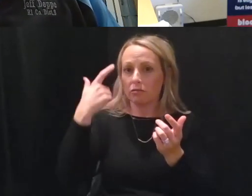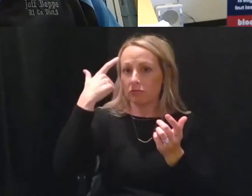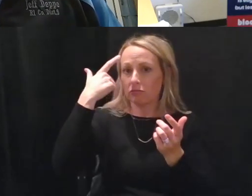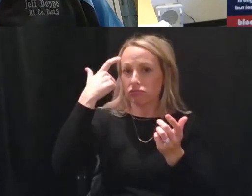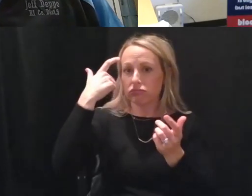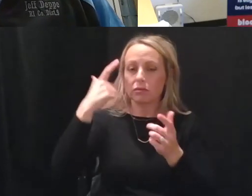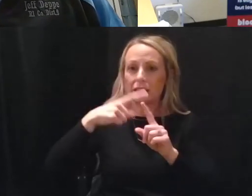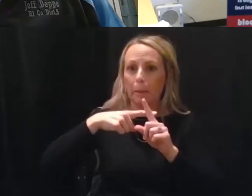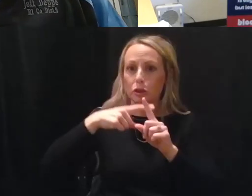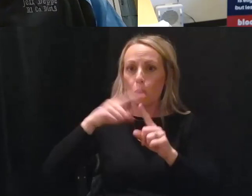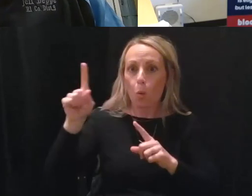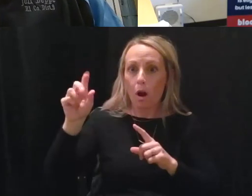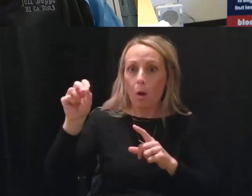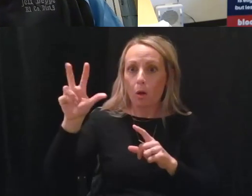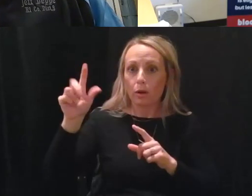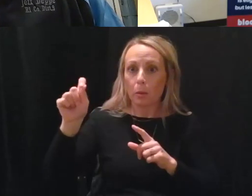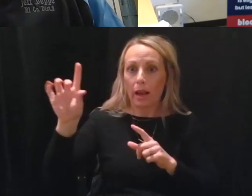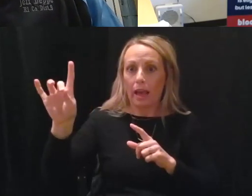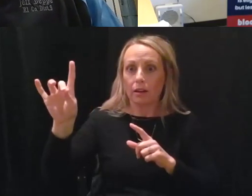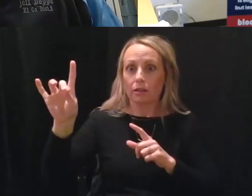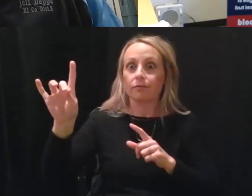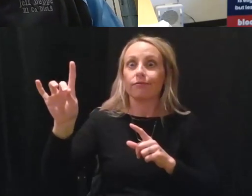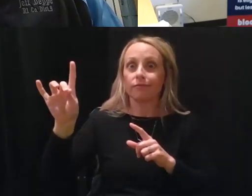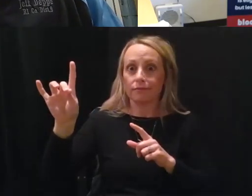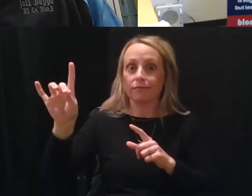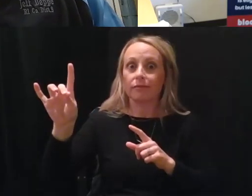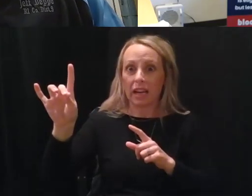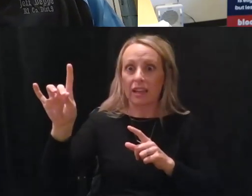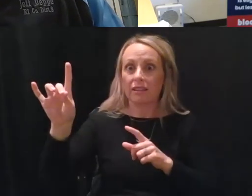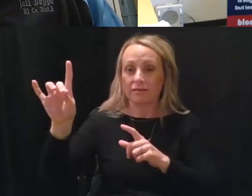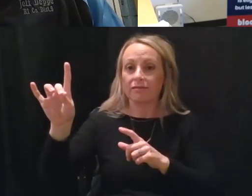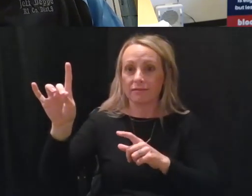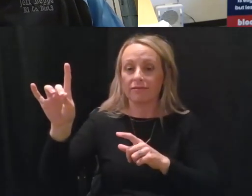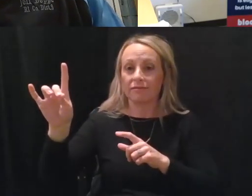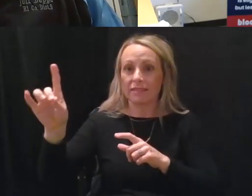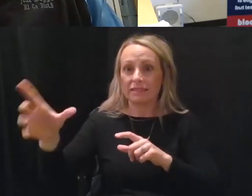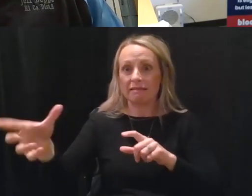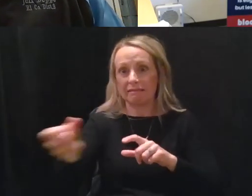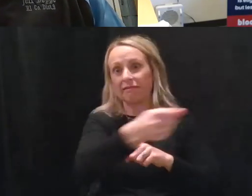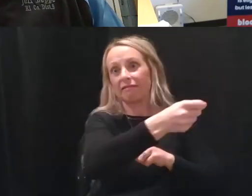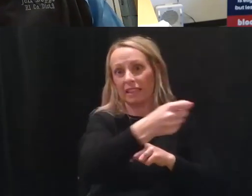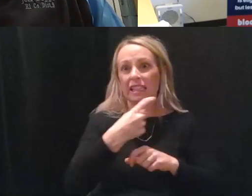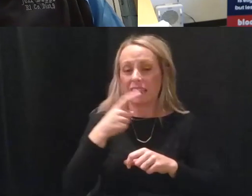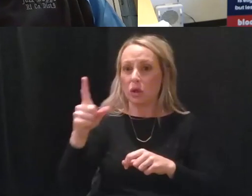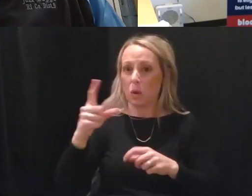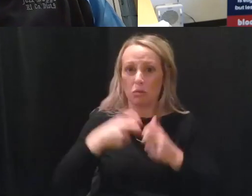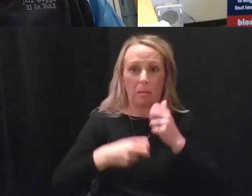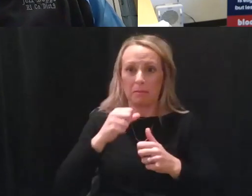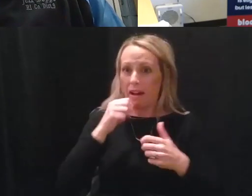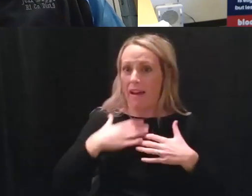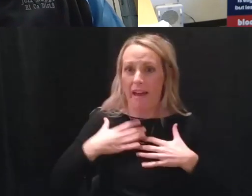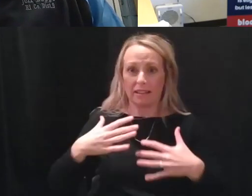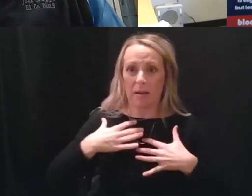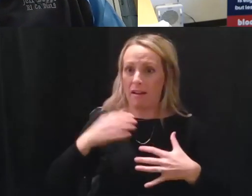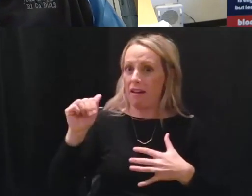was 103.8. And he grabbed me by the underarm and says, you got bigger problems than asthma. And that began my trip into the